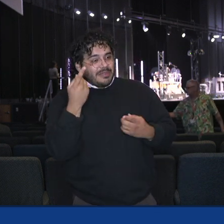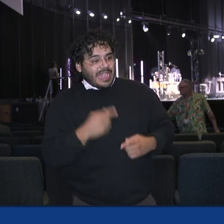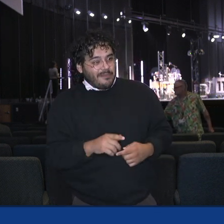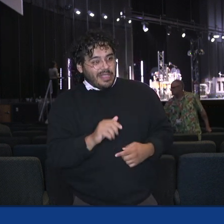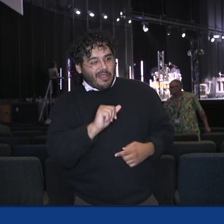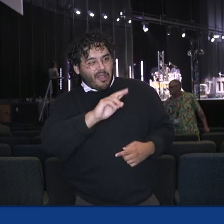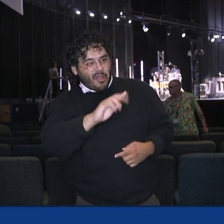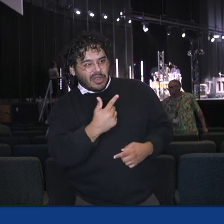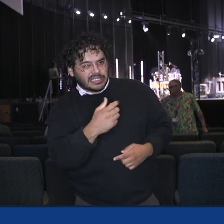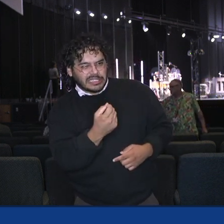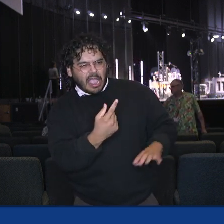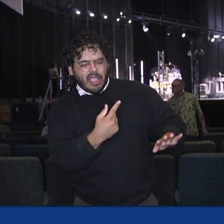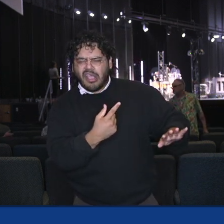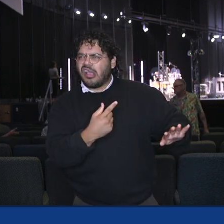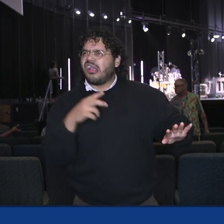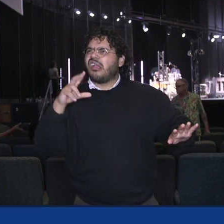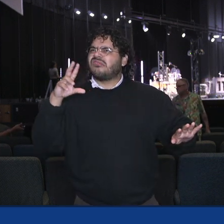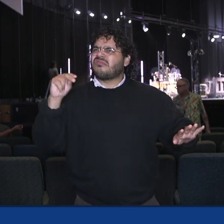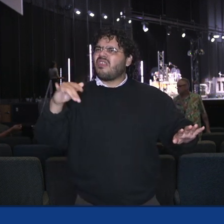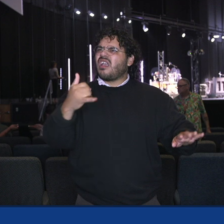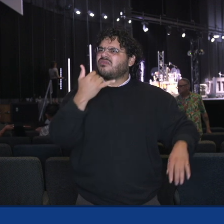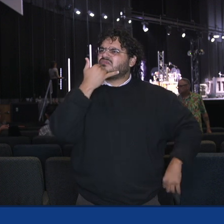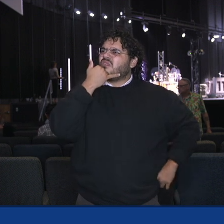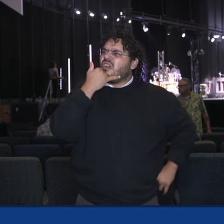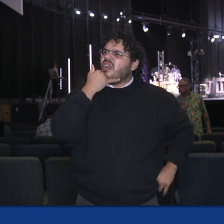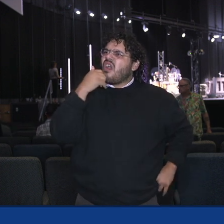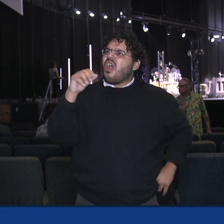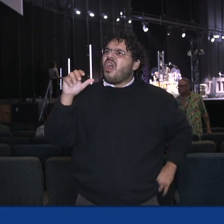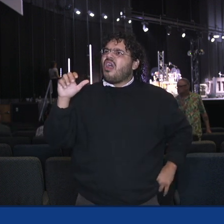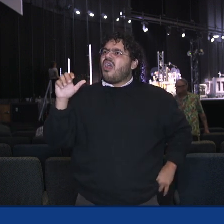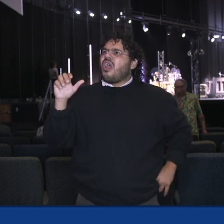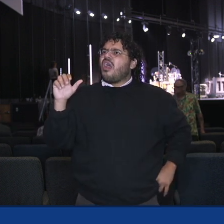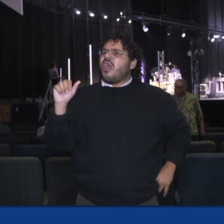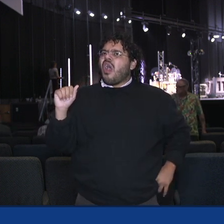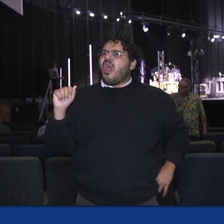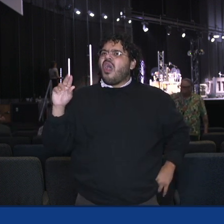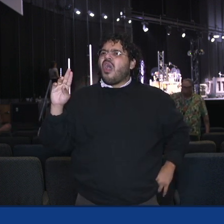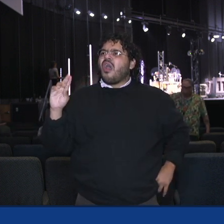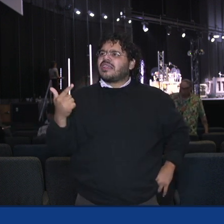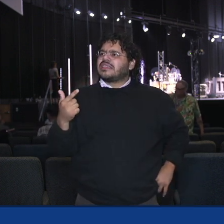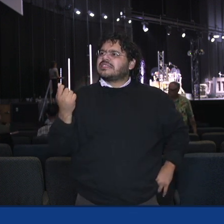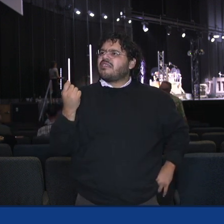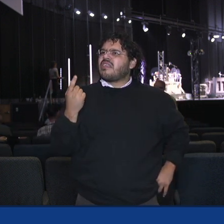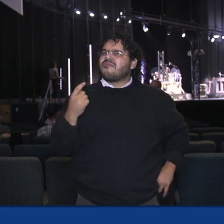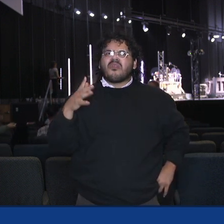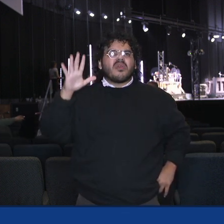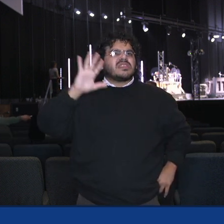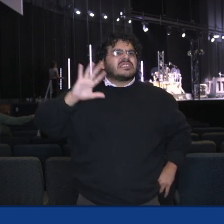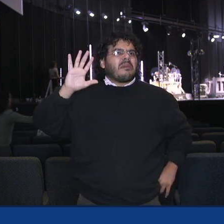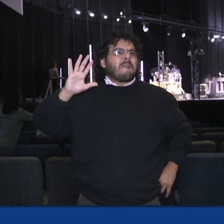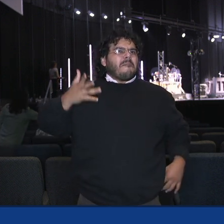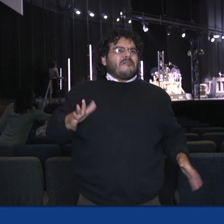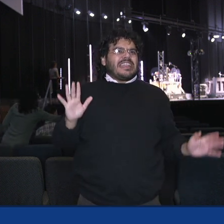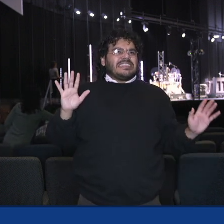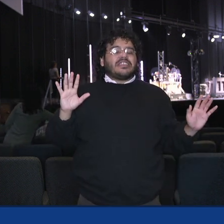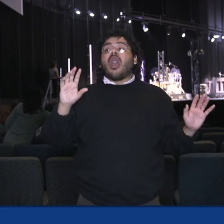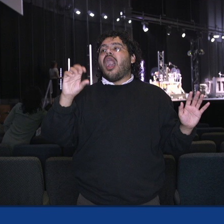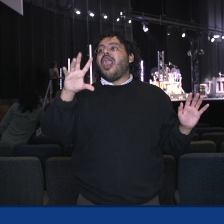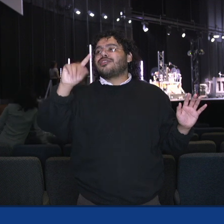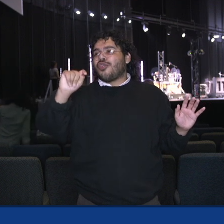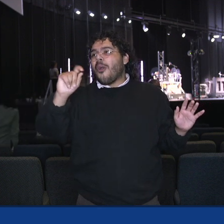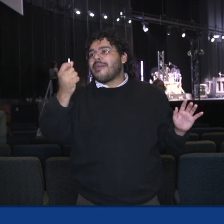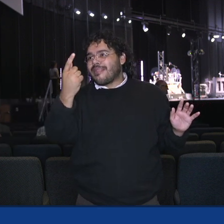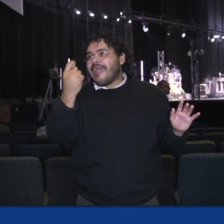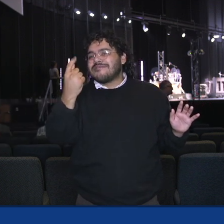August 11th, because August 11th was a while ago, October 11th. October